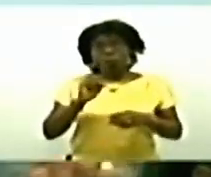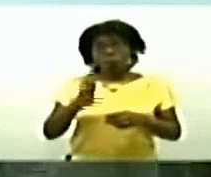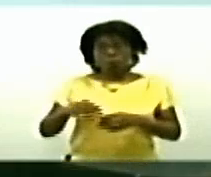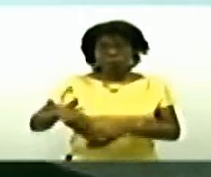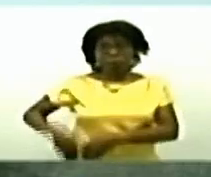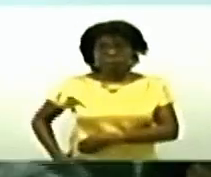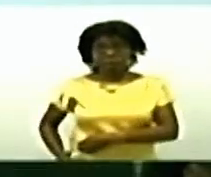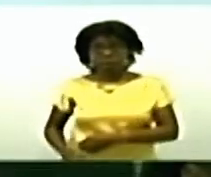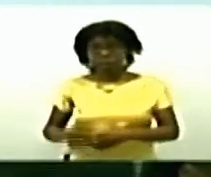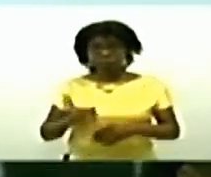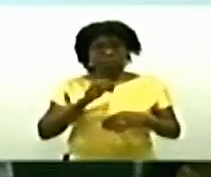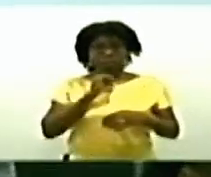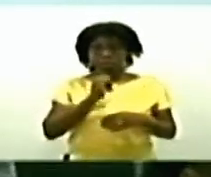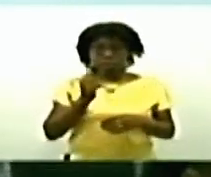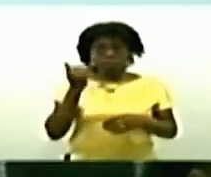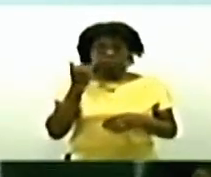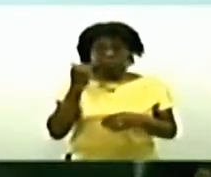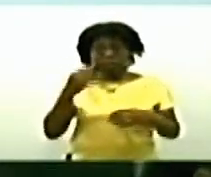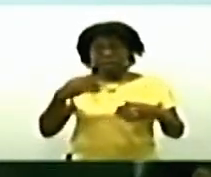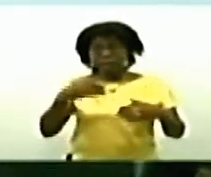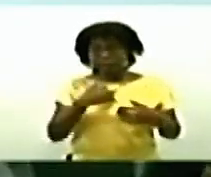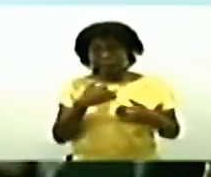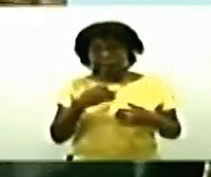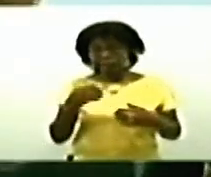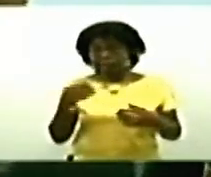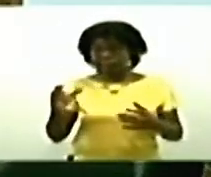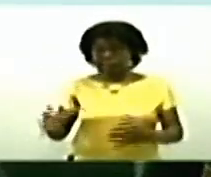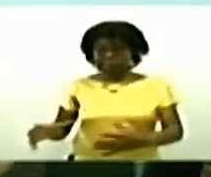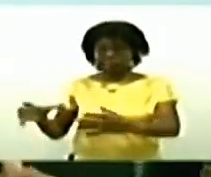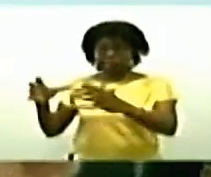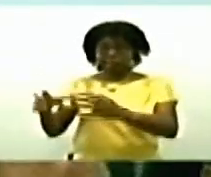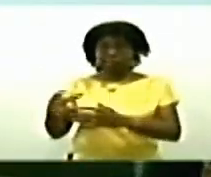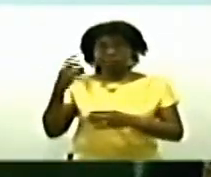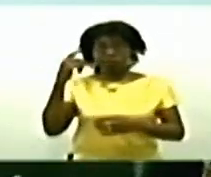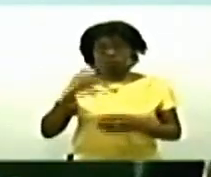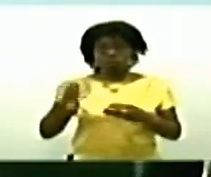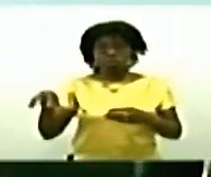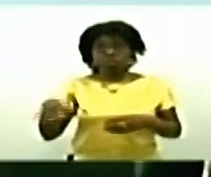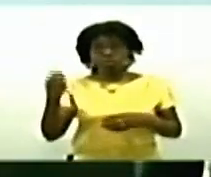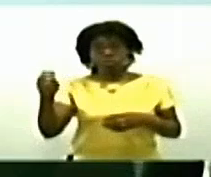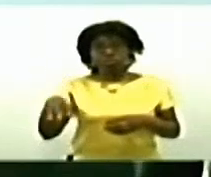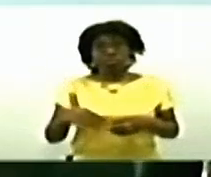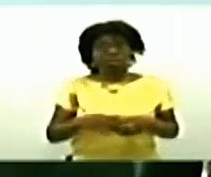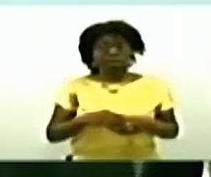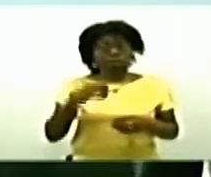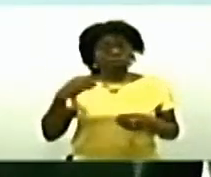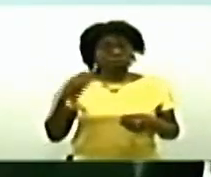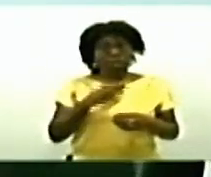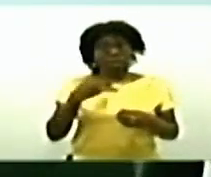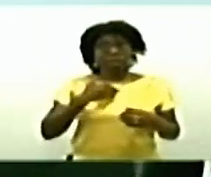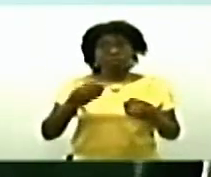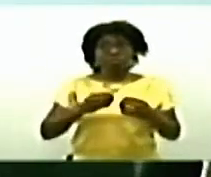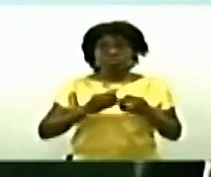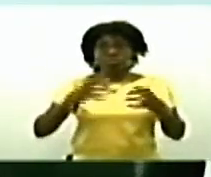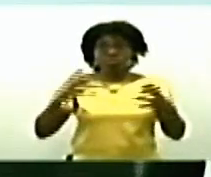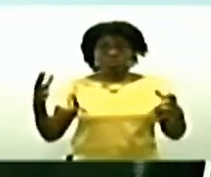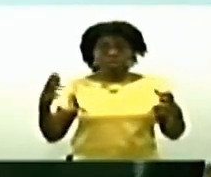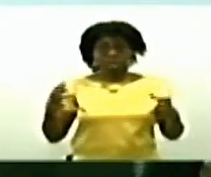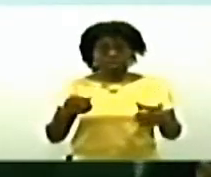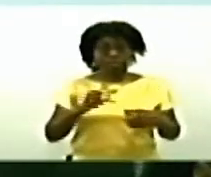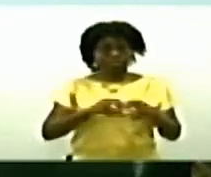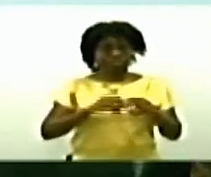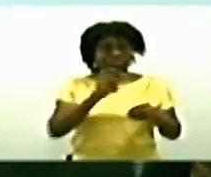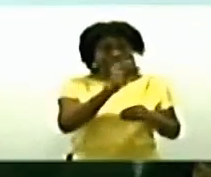supply receptacles. You could bring it back into your home and discard of it. We have a great disposal system in